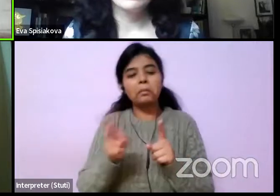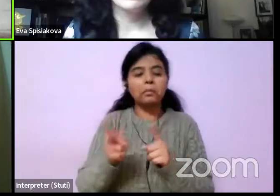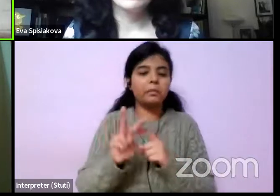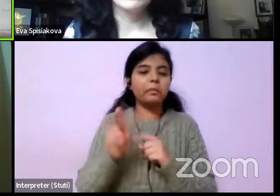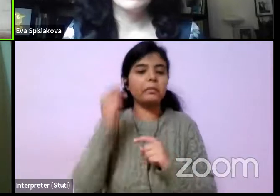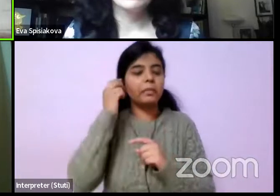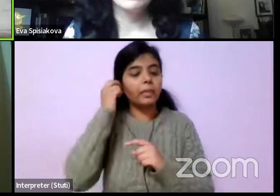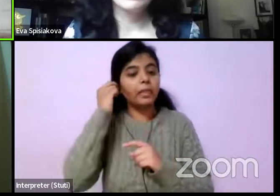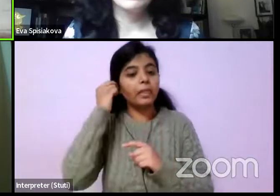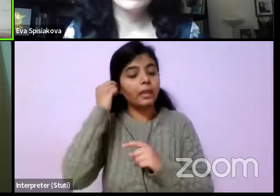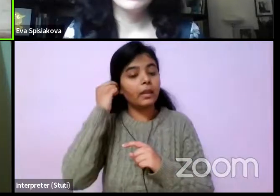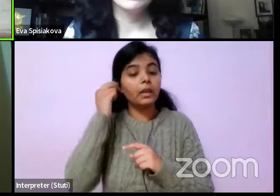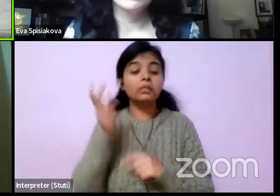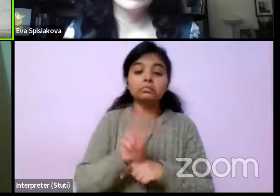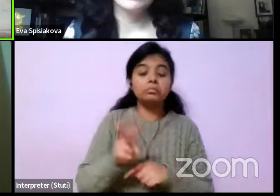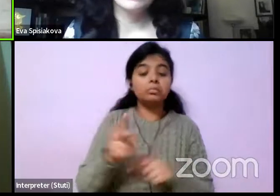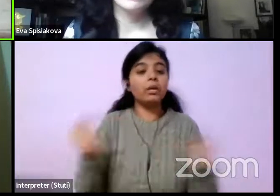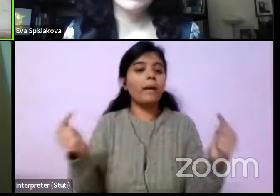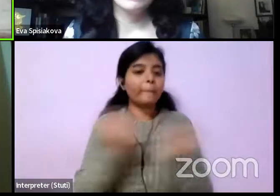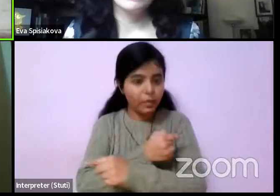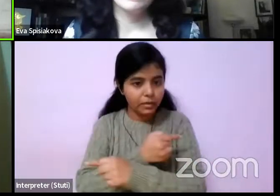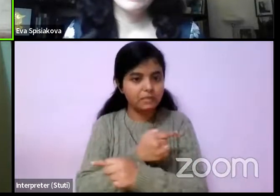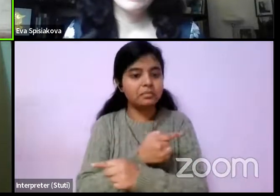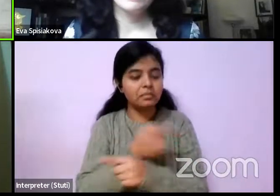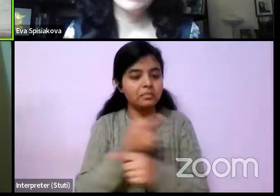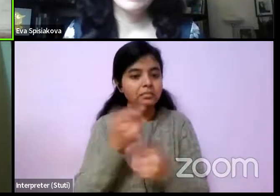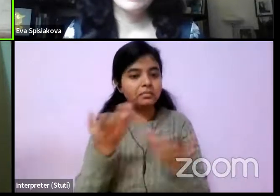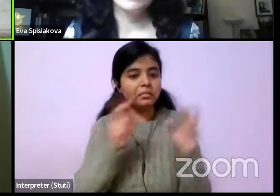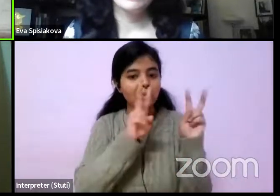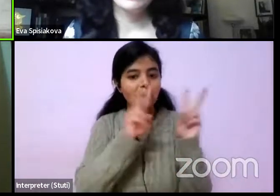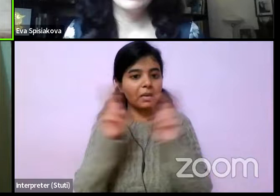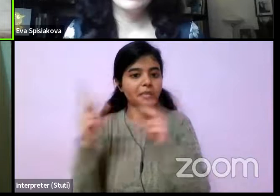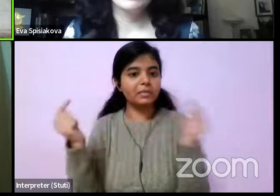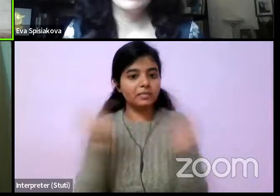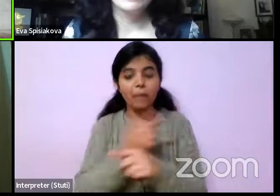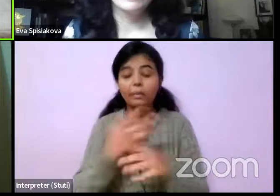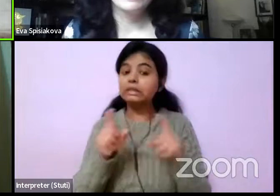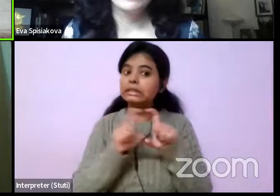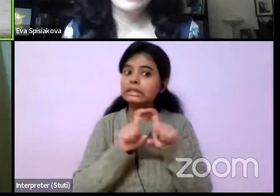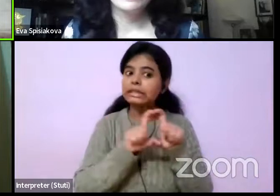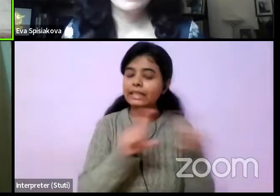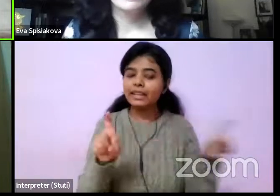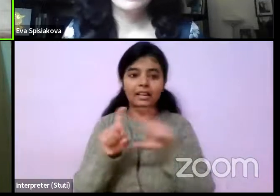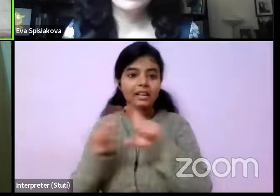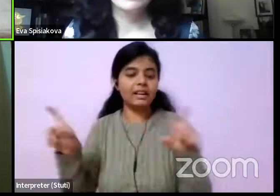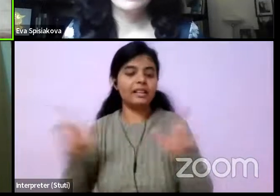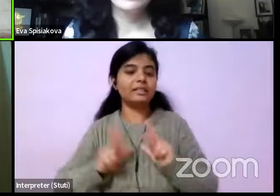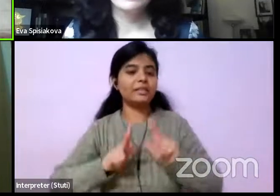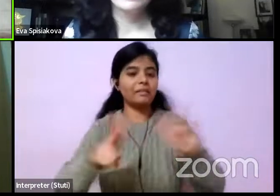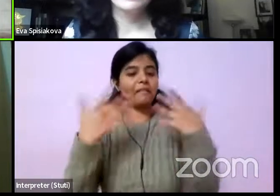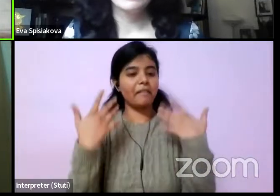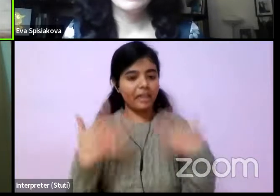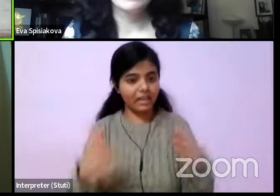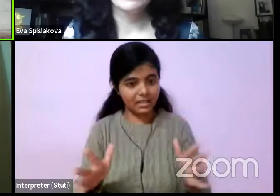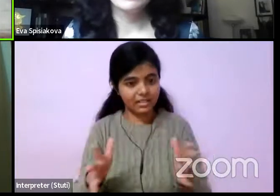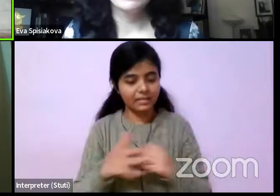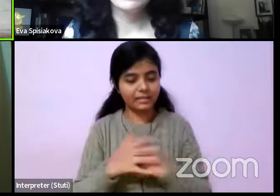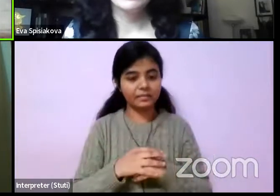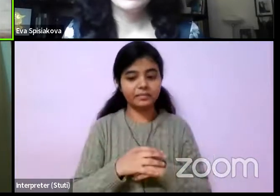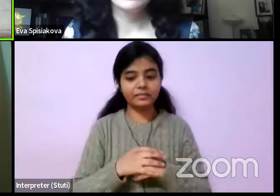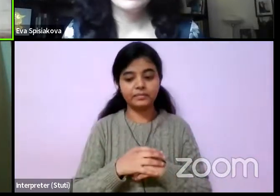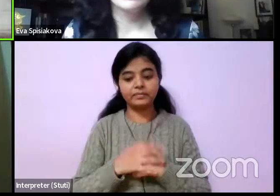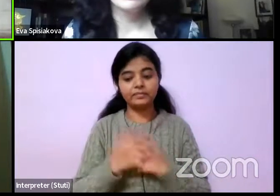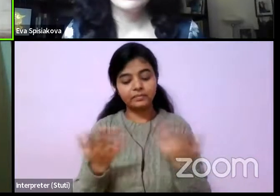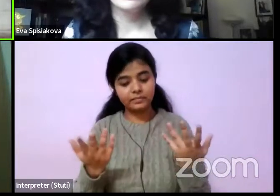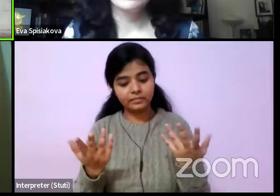to be two very disparate papers, but there is a very clear link of, you know, how certain kind of